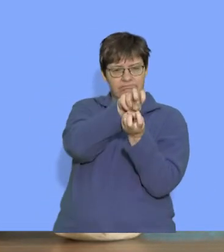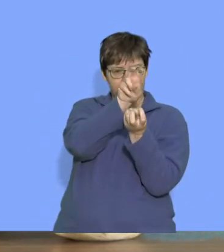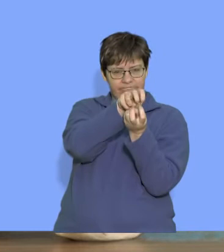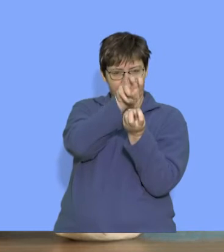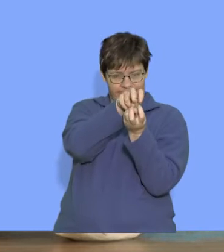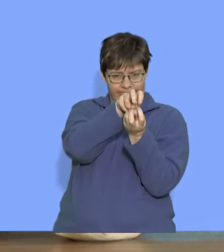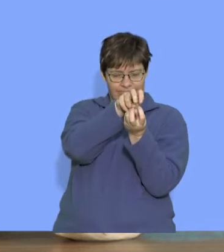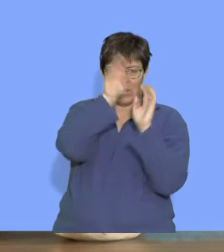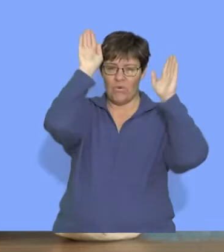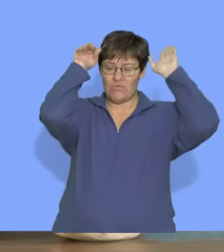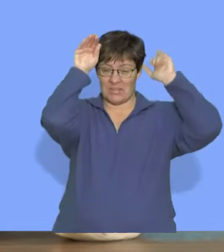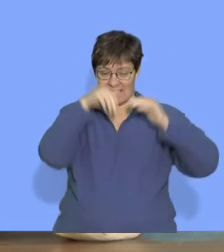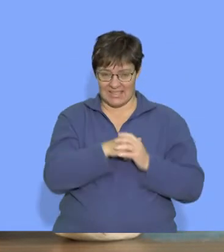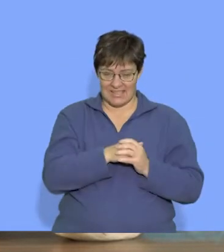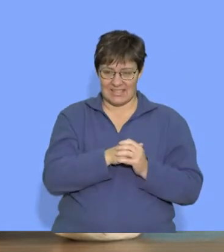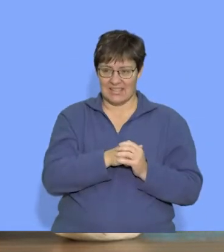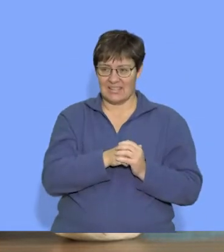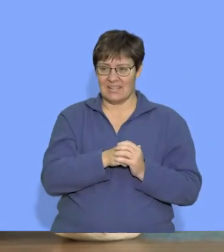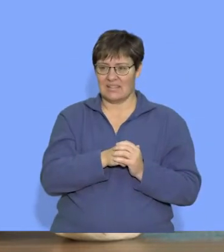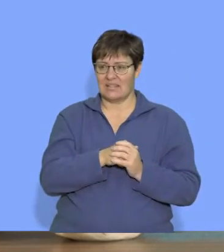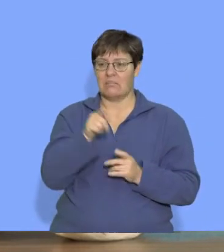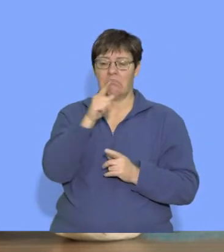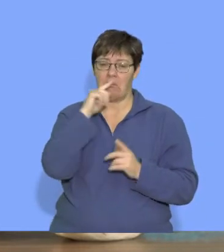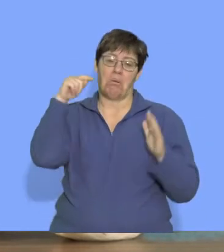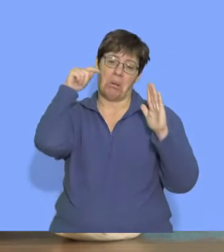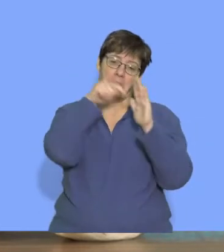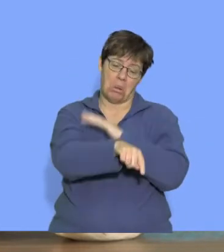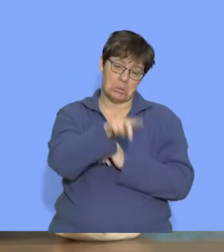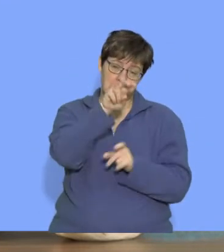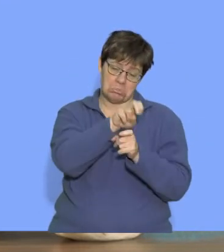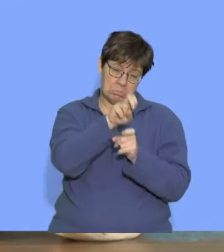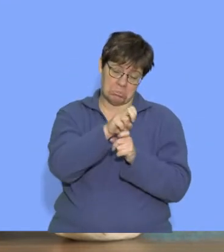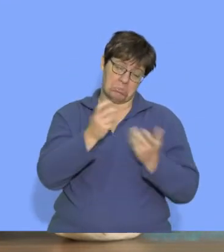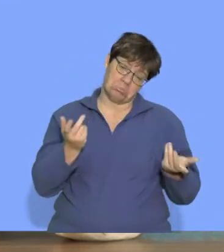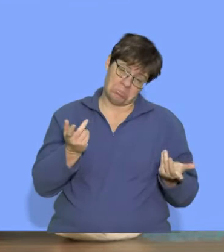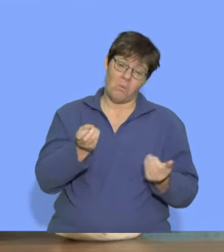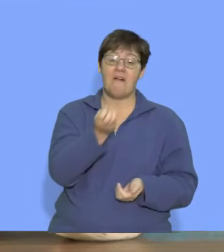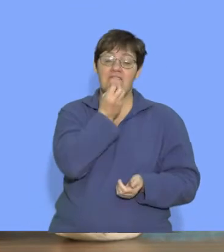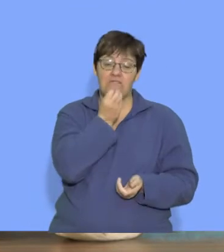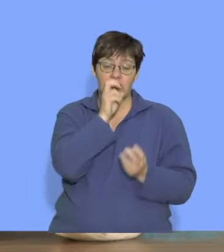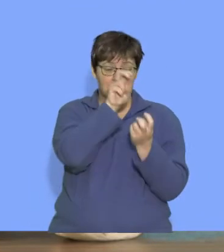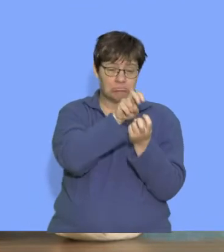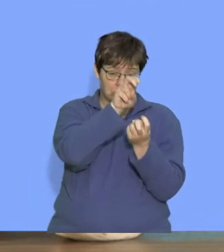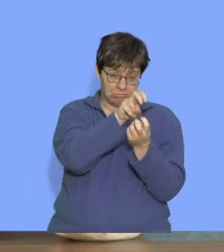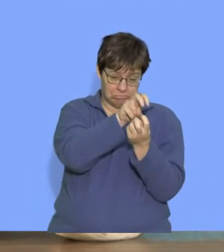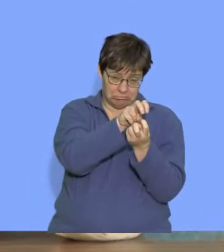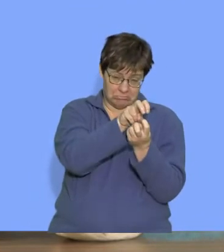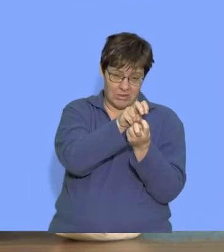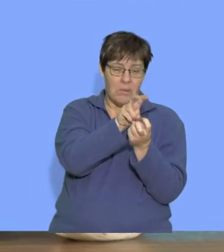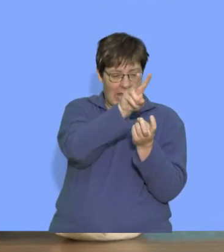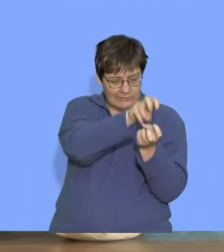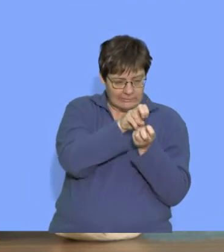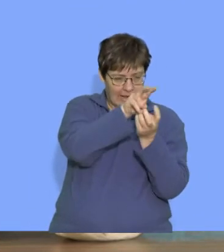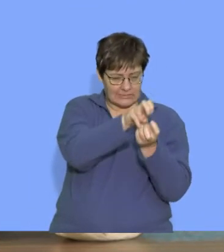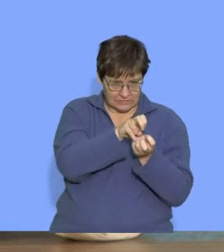large incisors. Unfortunately, this little guy had lost some of his incisors in the process of feeding, but you can clearly see very